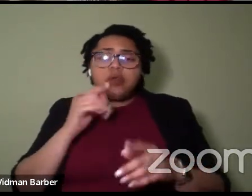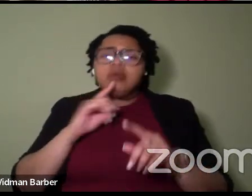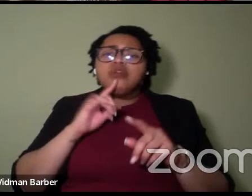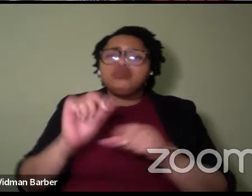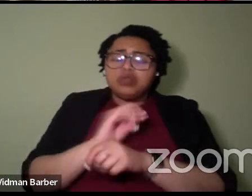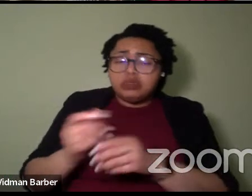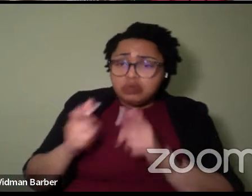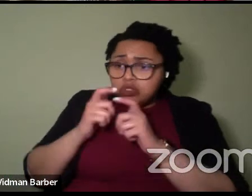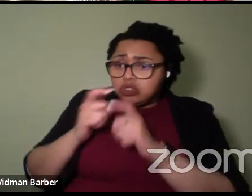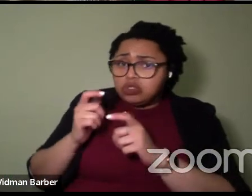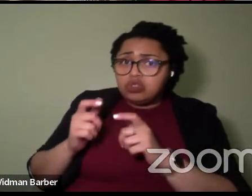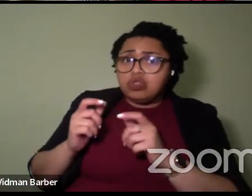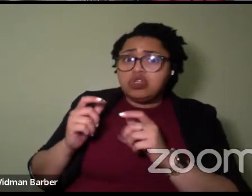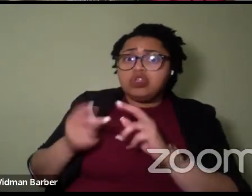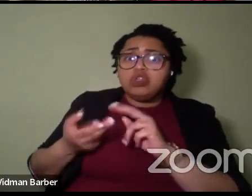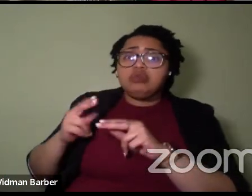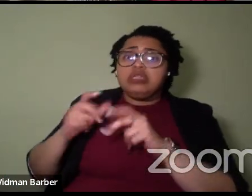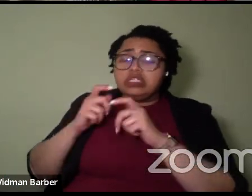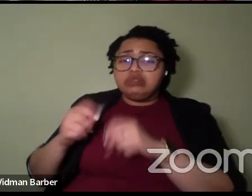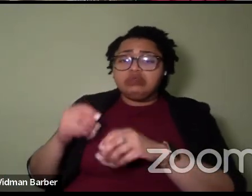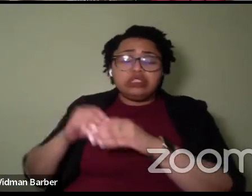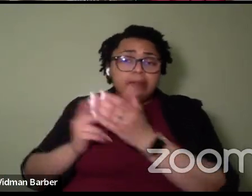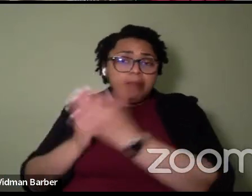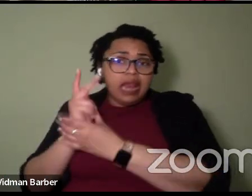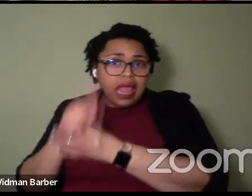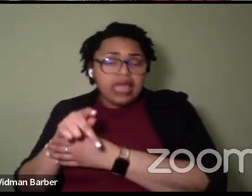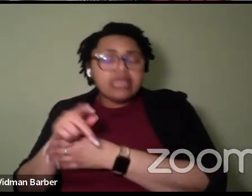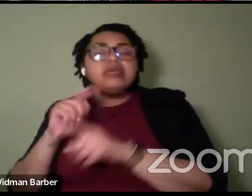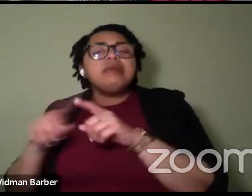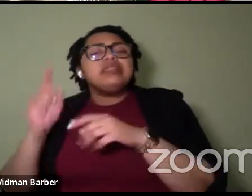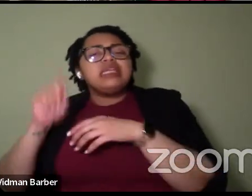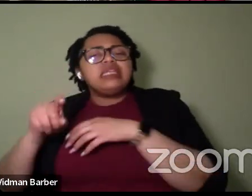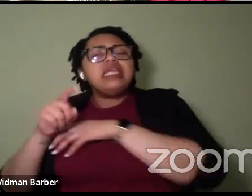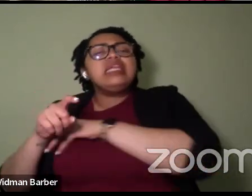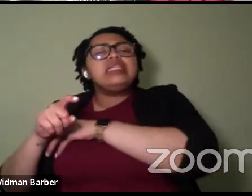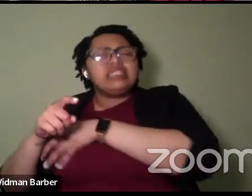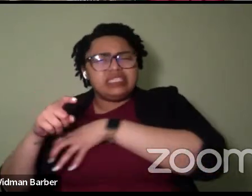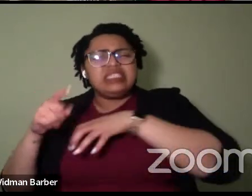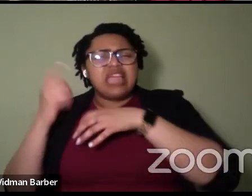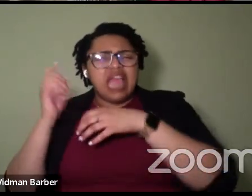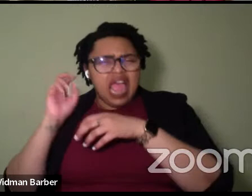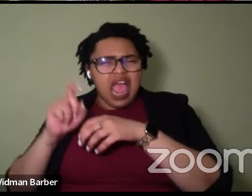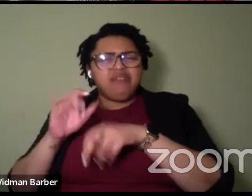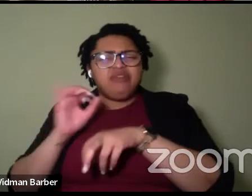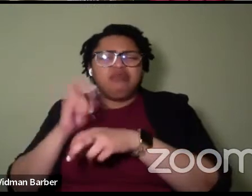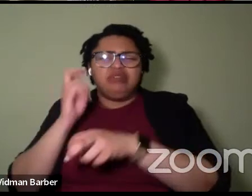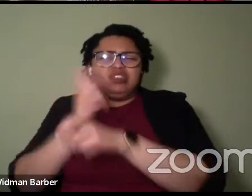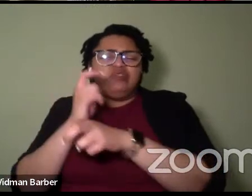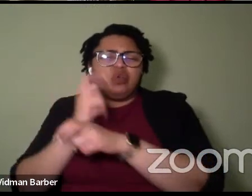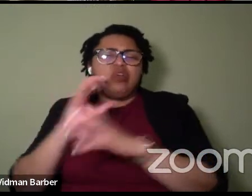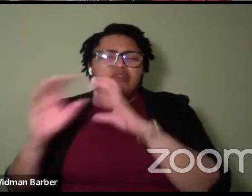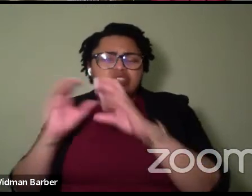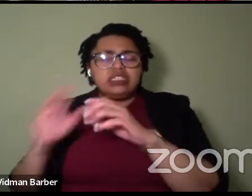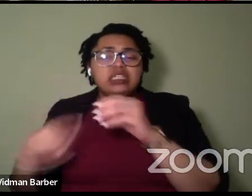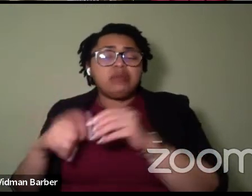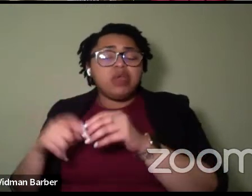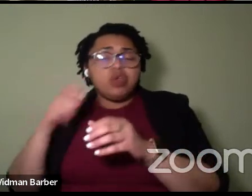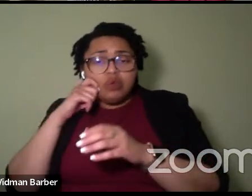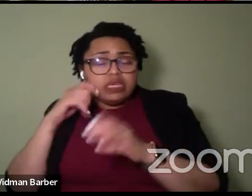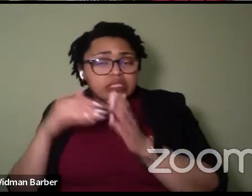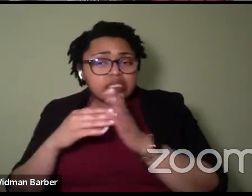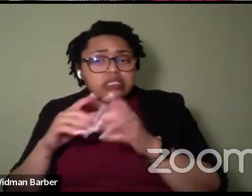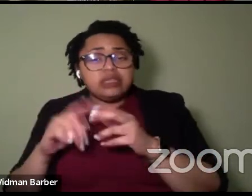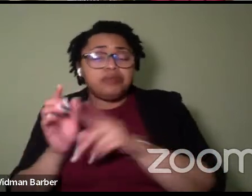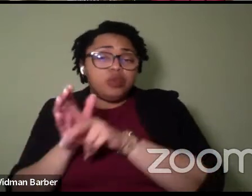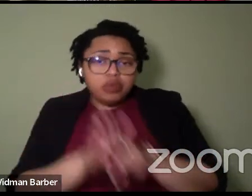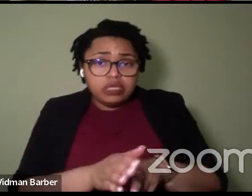to have conversations about difficult issues about racism and oppression. And so I think that at that moment,